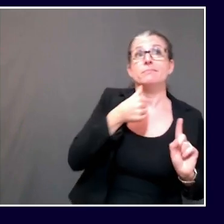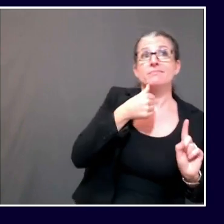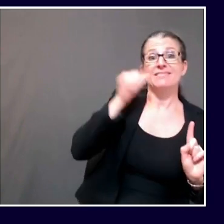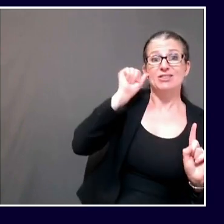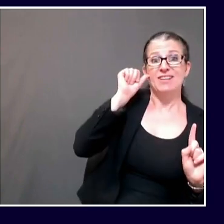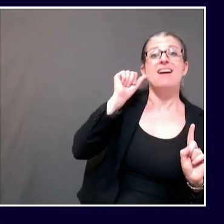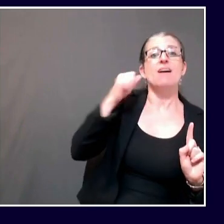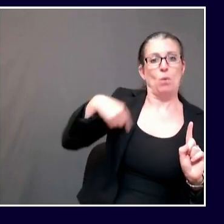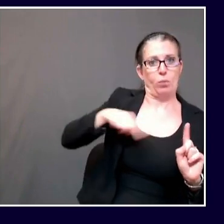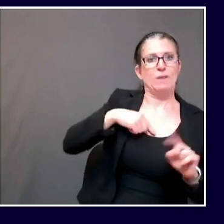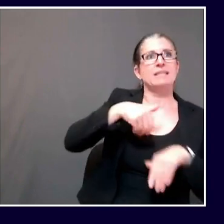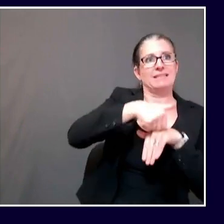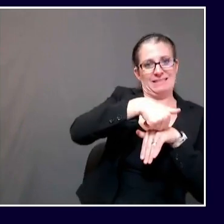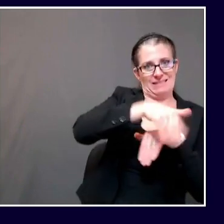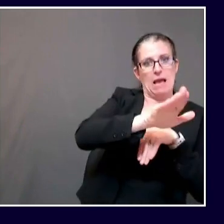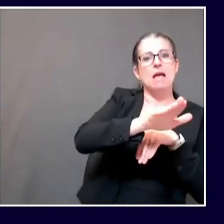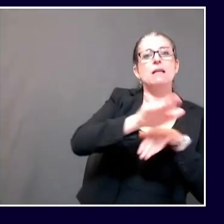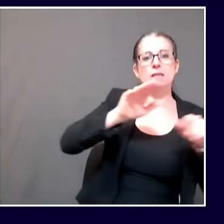be completed today.